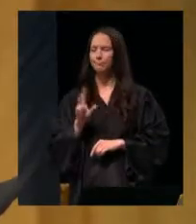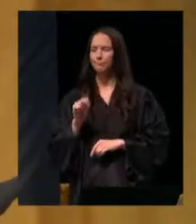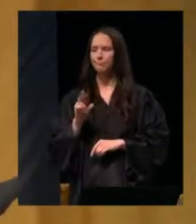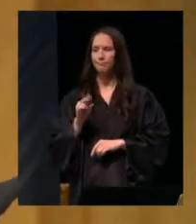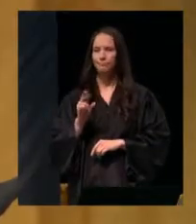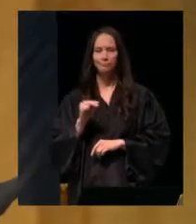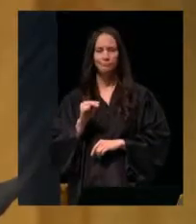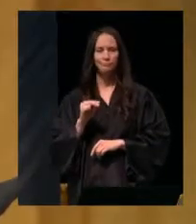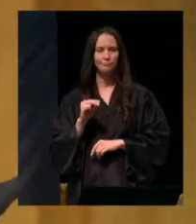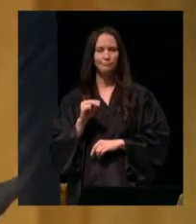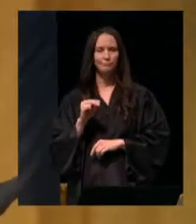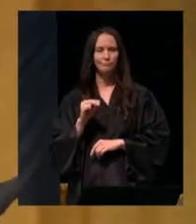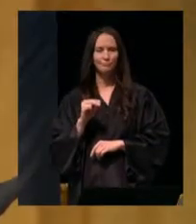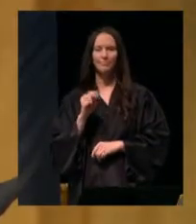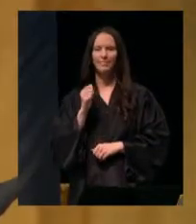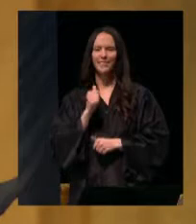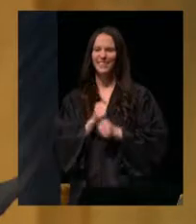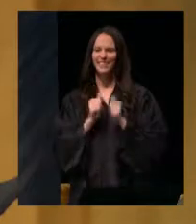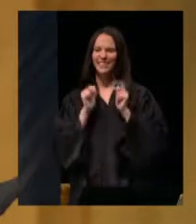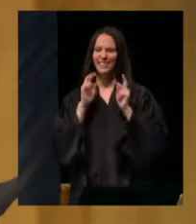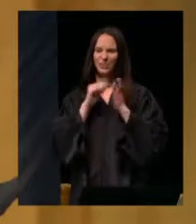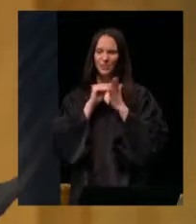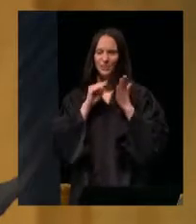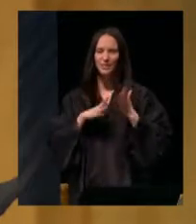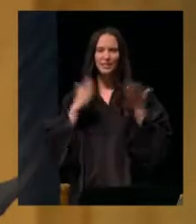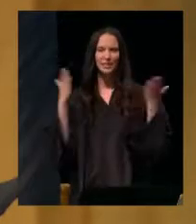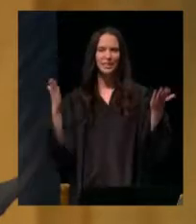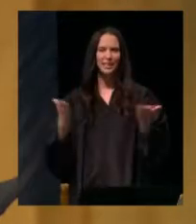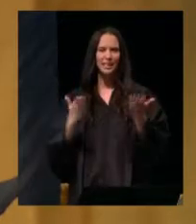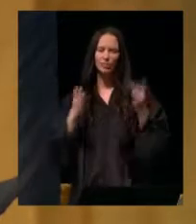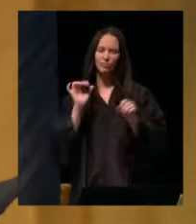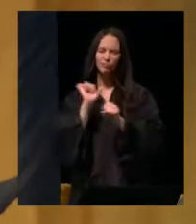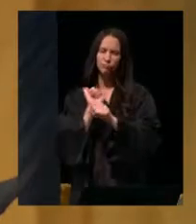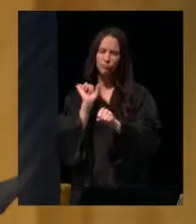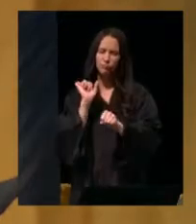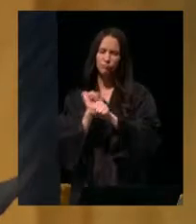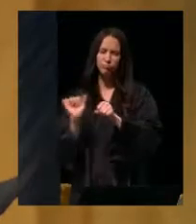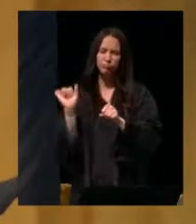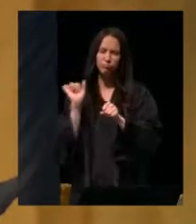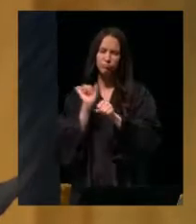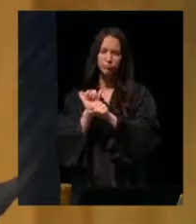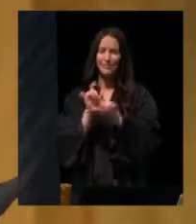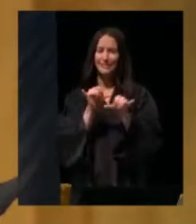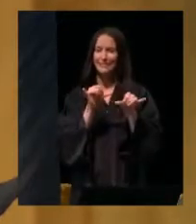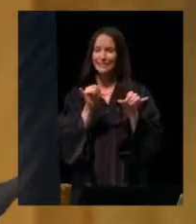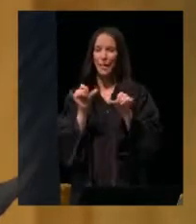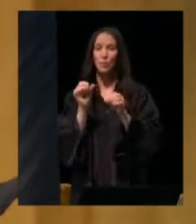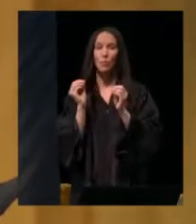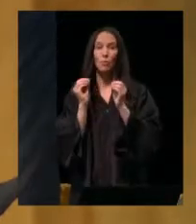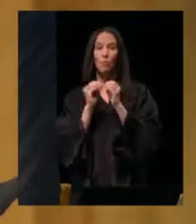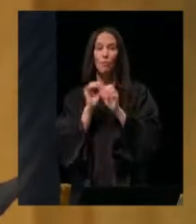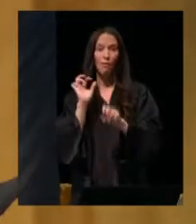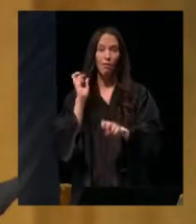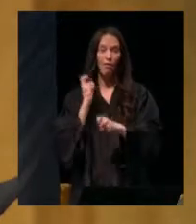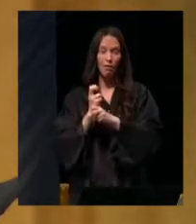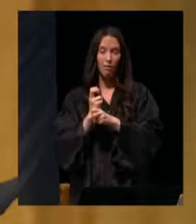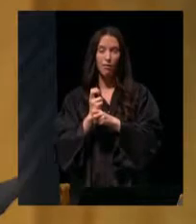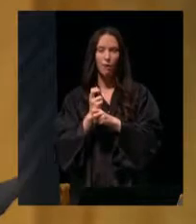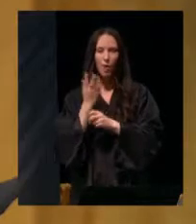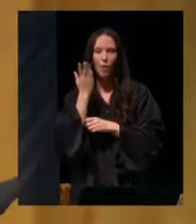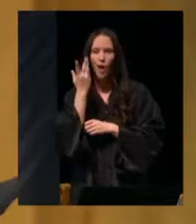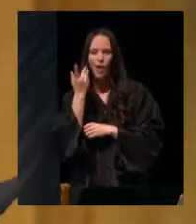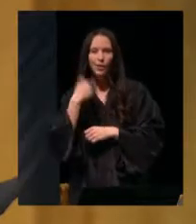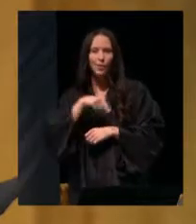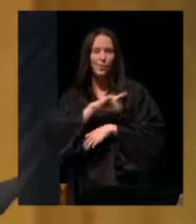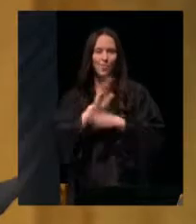Each and every student amongst you today has worked just as hard or harder than I. That's because we're